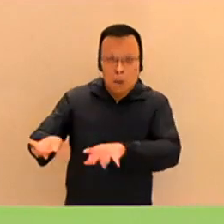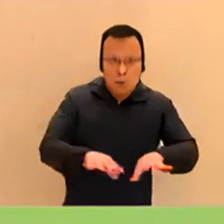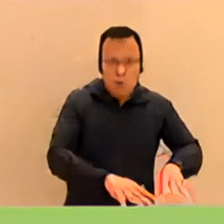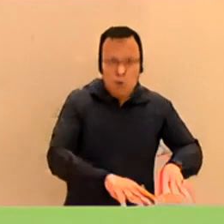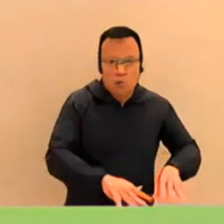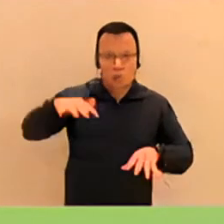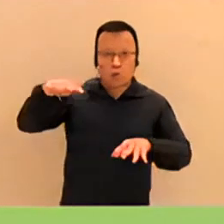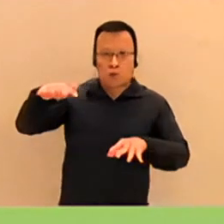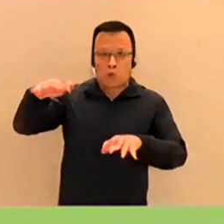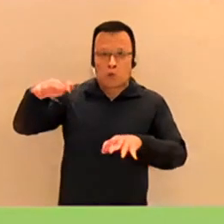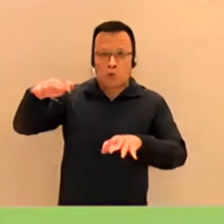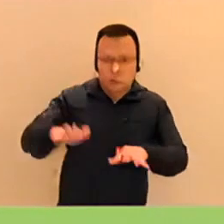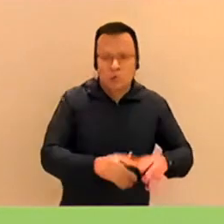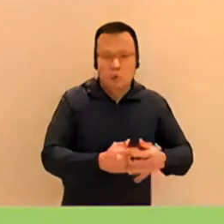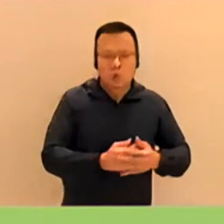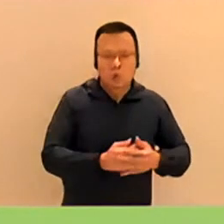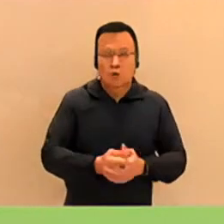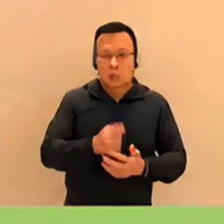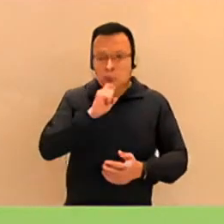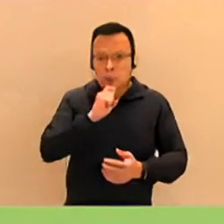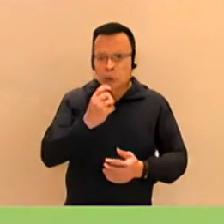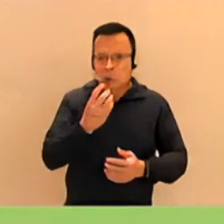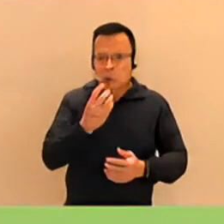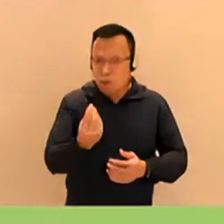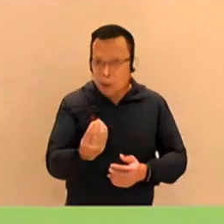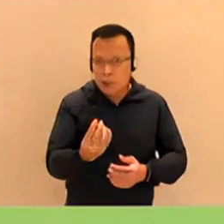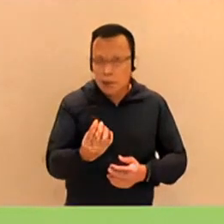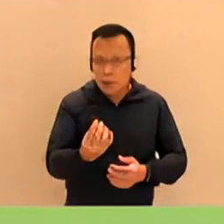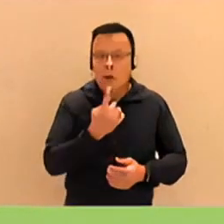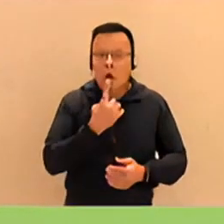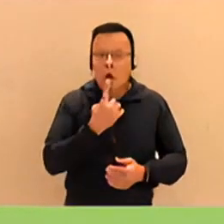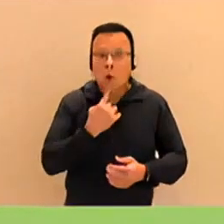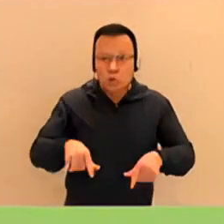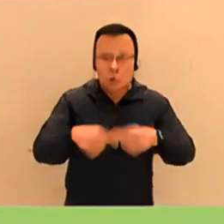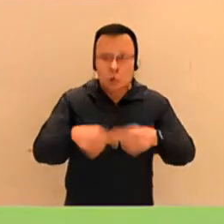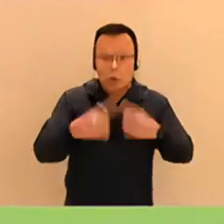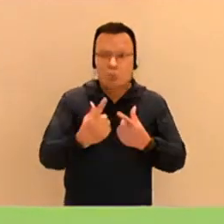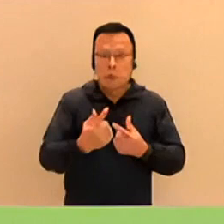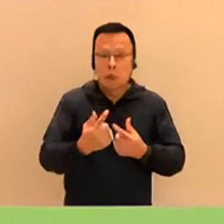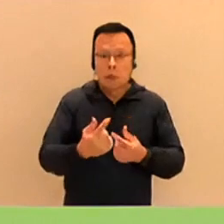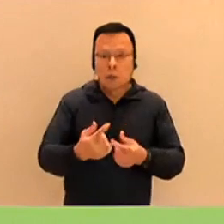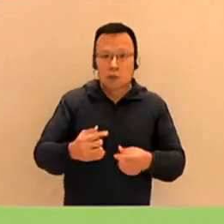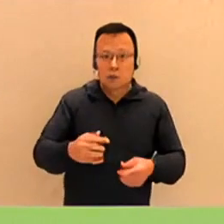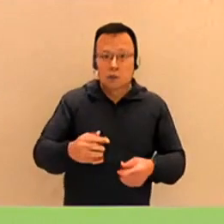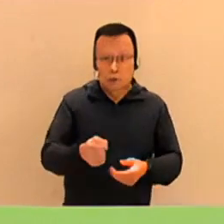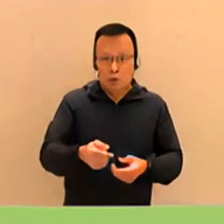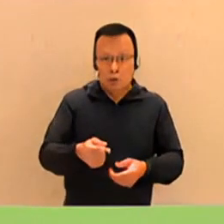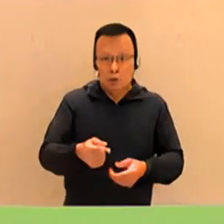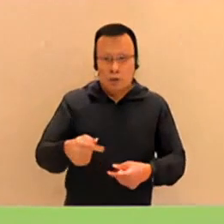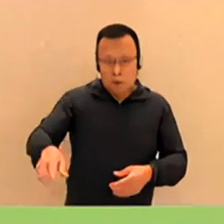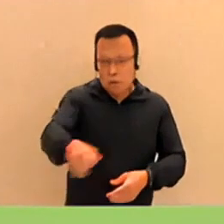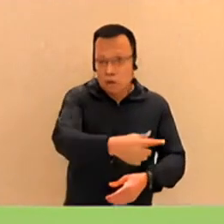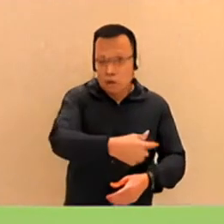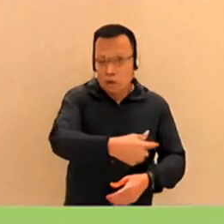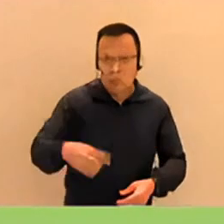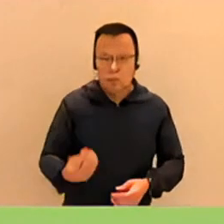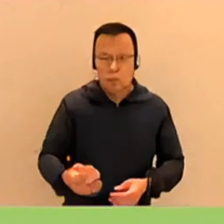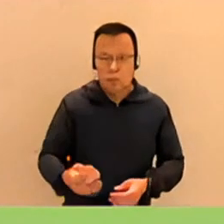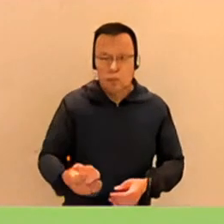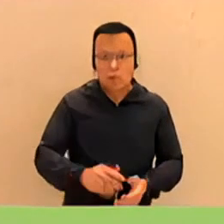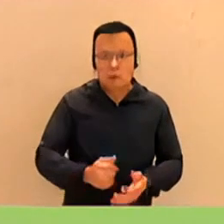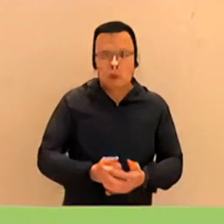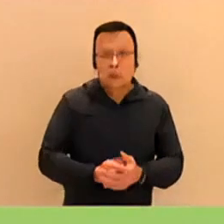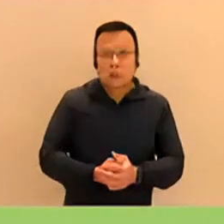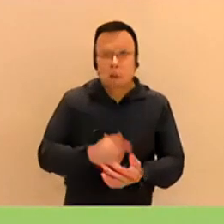stream ponds, fish ponds, and riverbed, serving as an important overwintering and resting